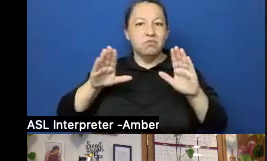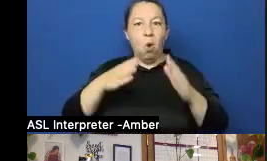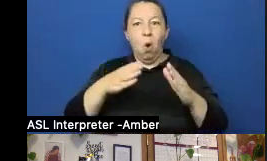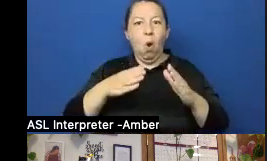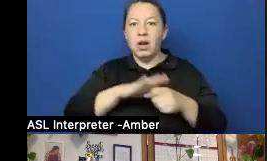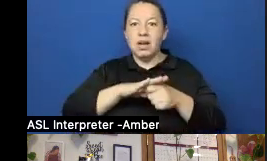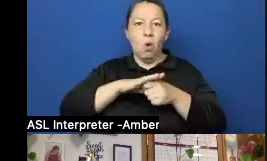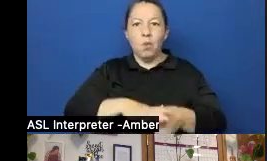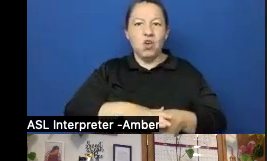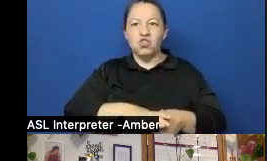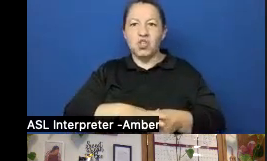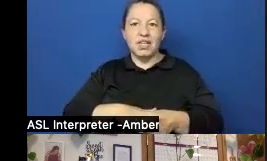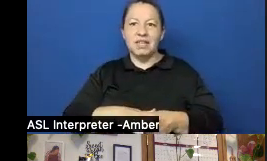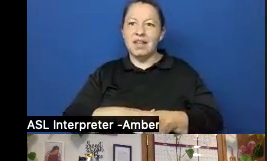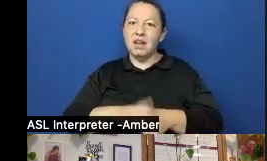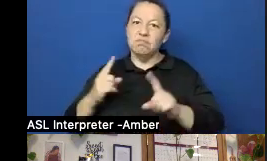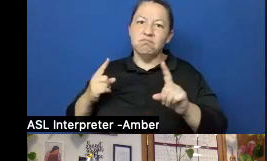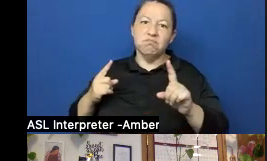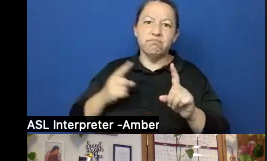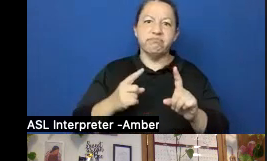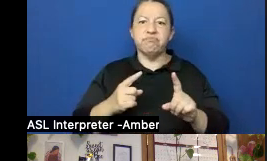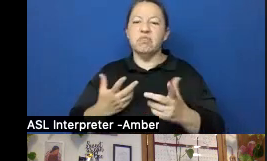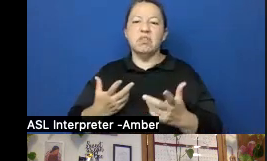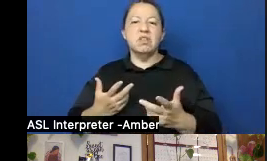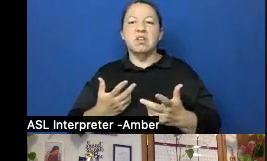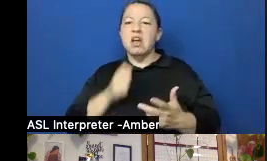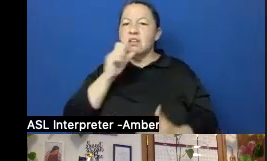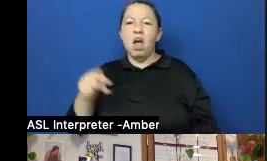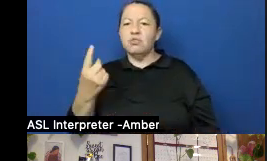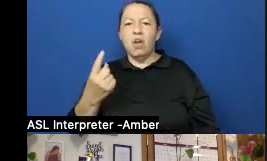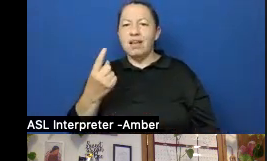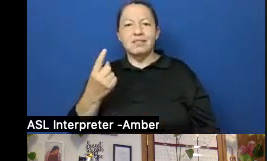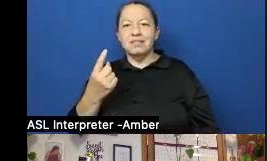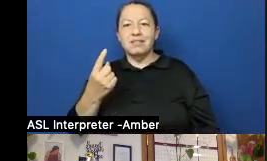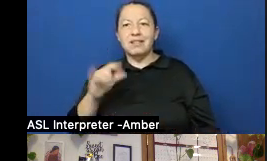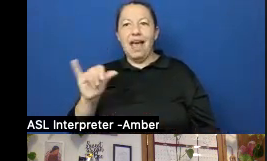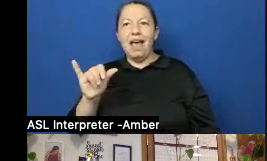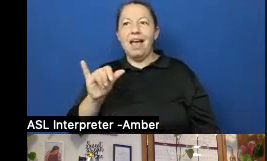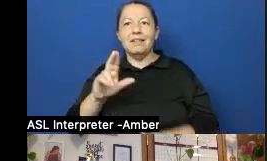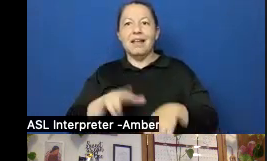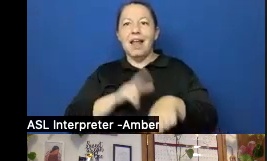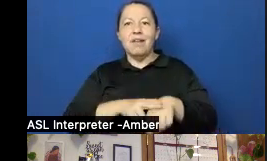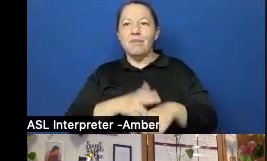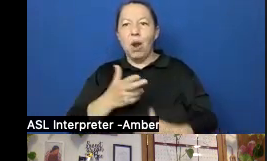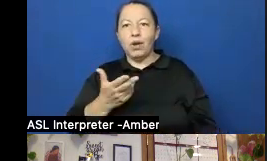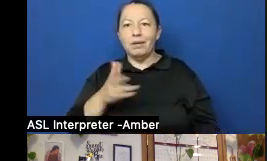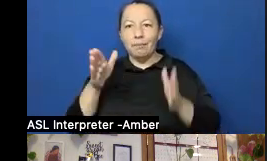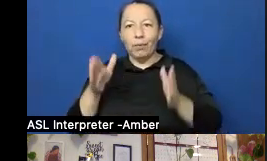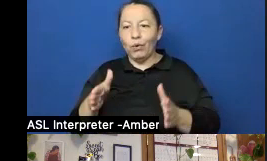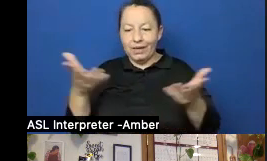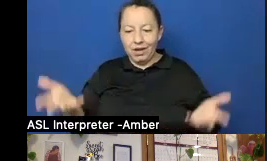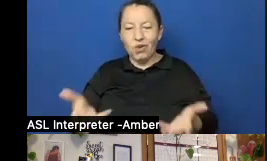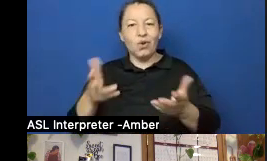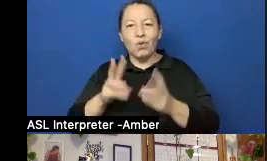comes not just with being, a Native person in the world, but then you're extra targeted. And some of these slides moving